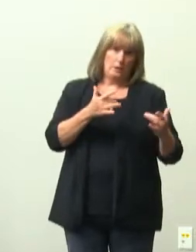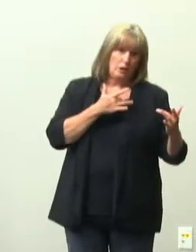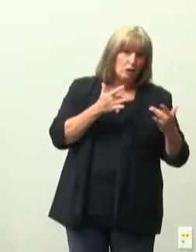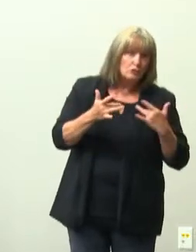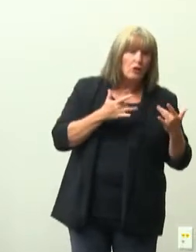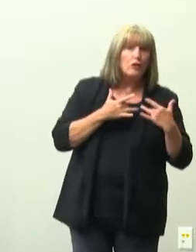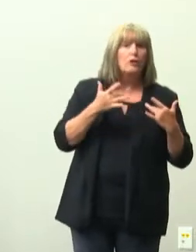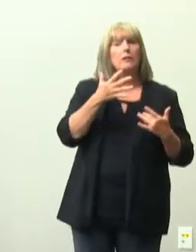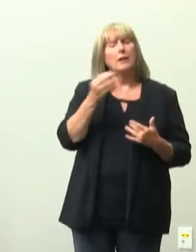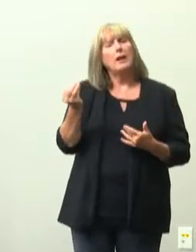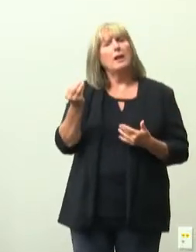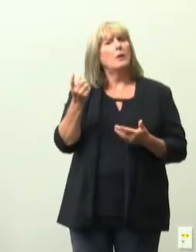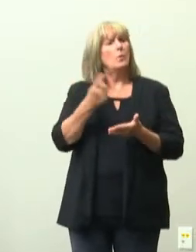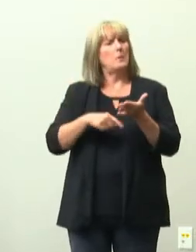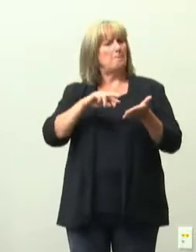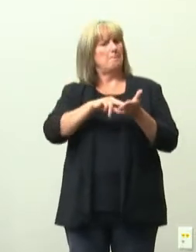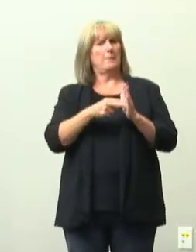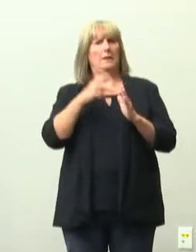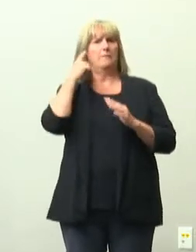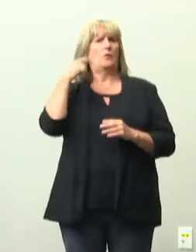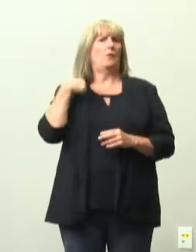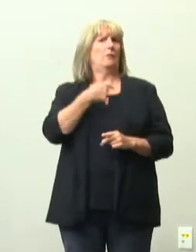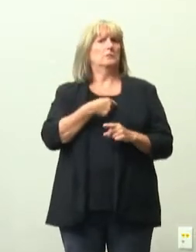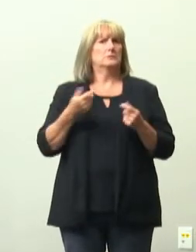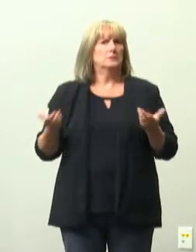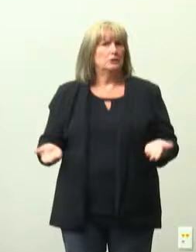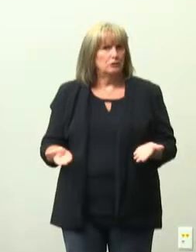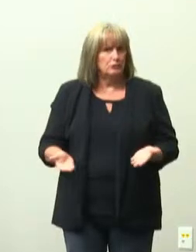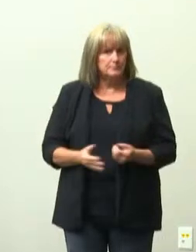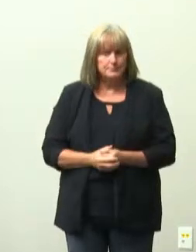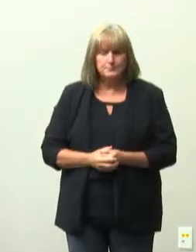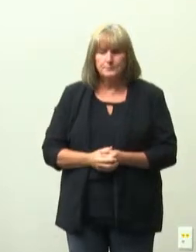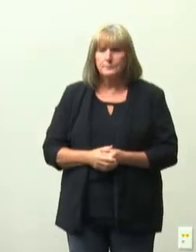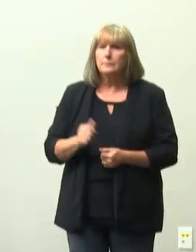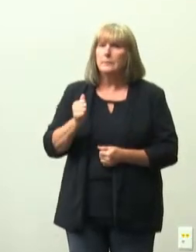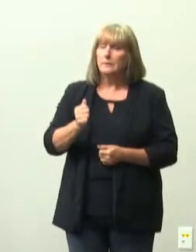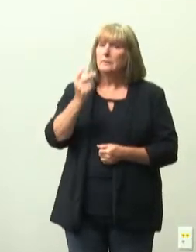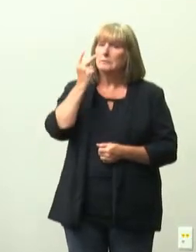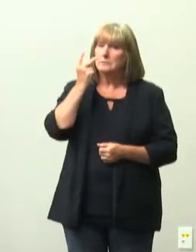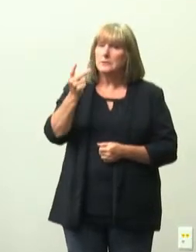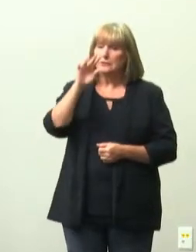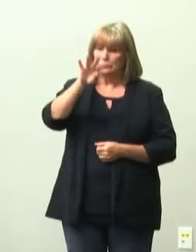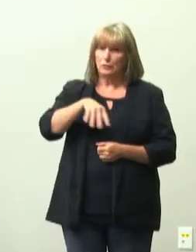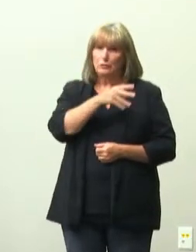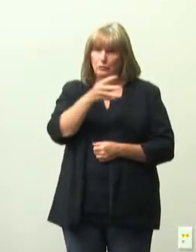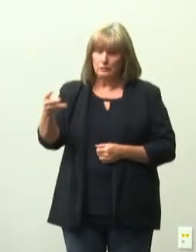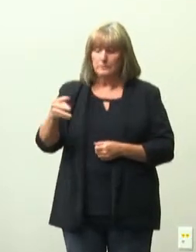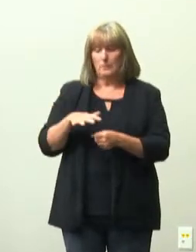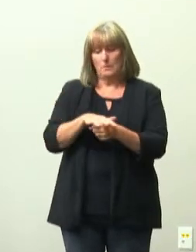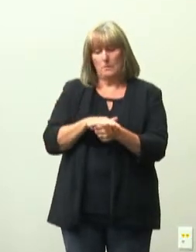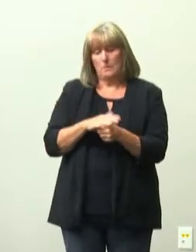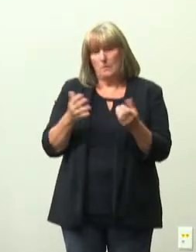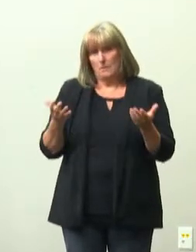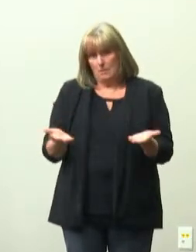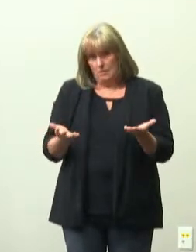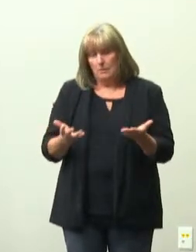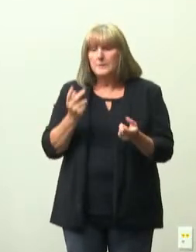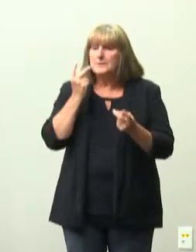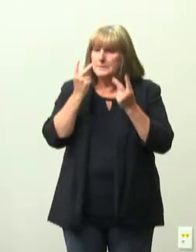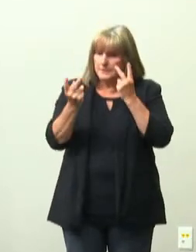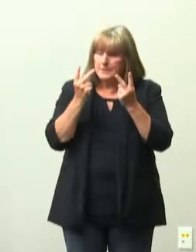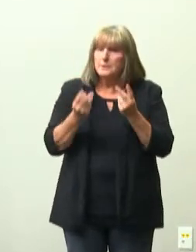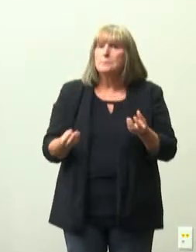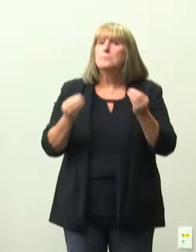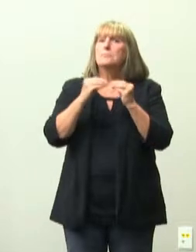what this means for our community. You can see on the chart that locally we began to see a